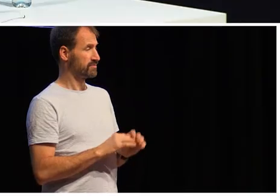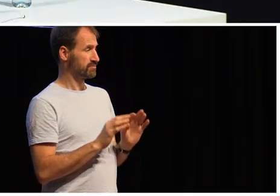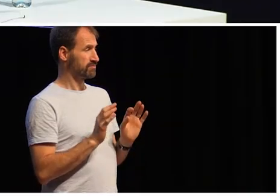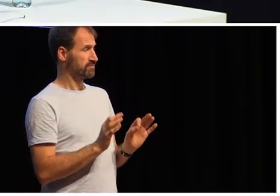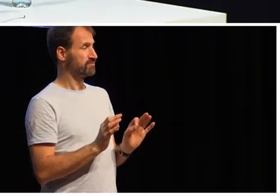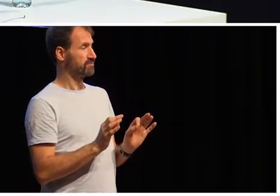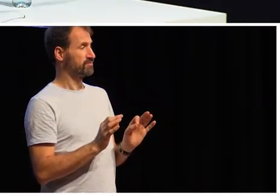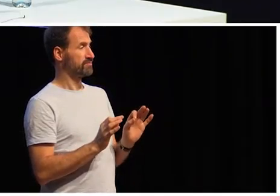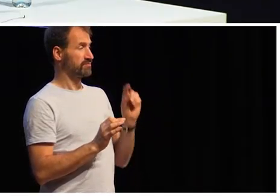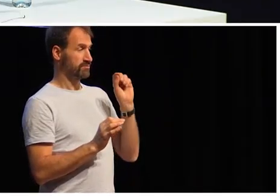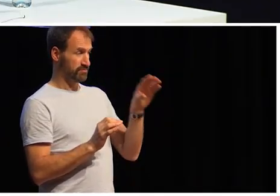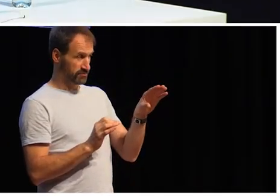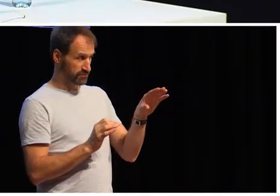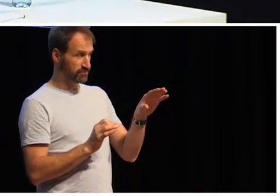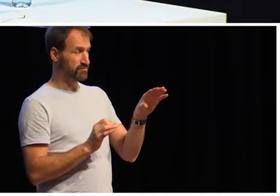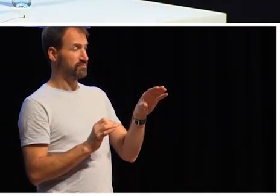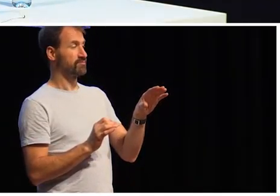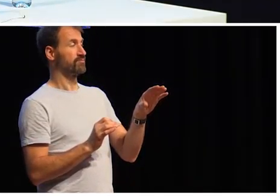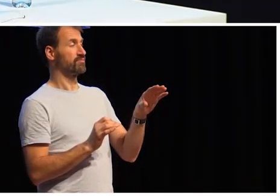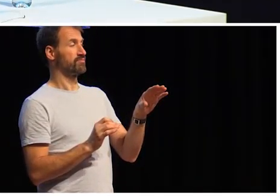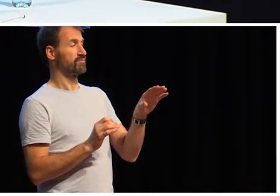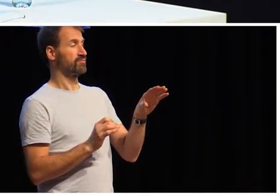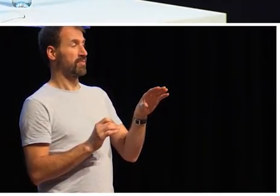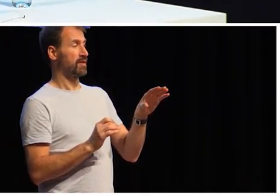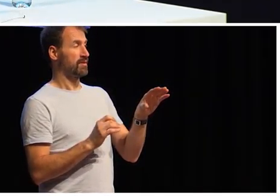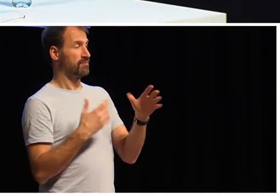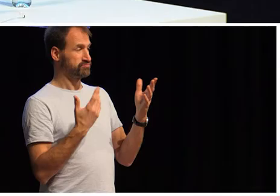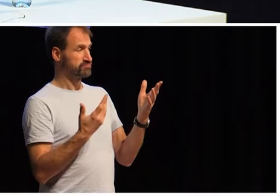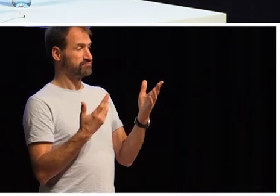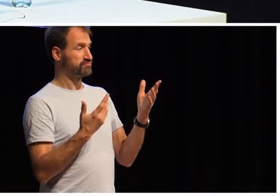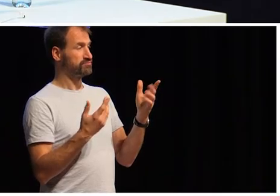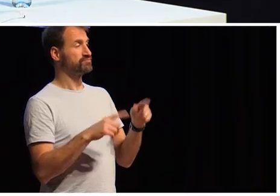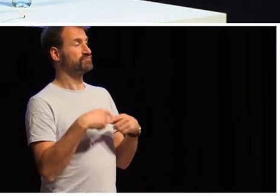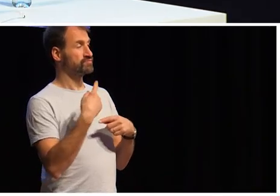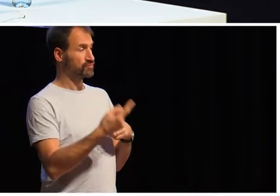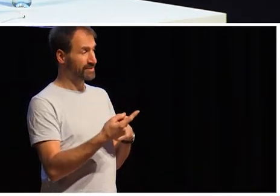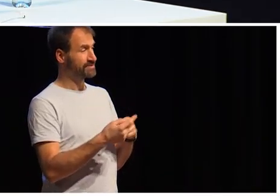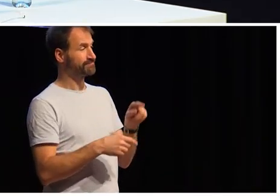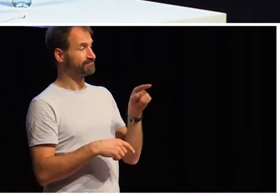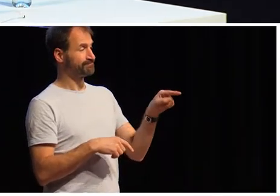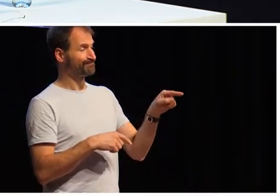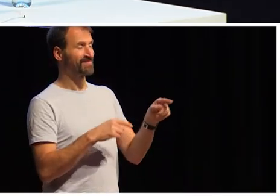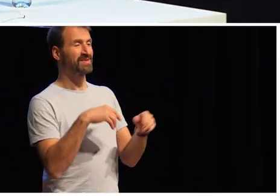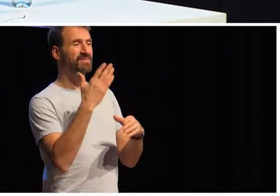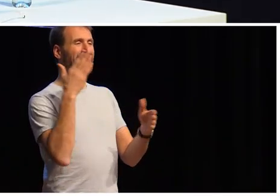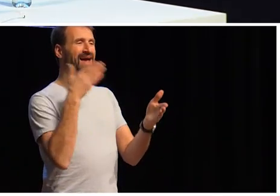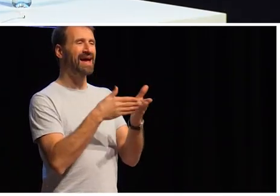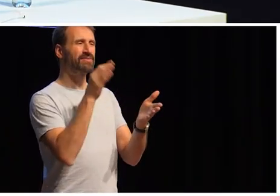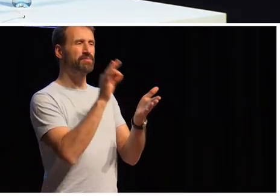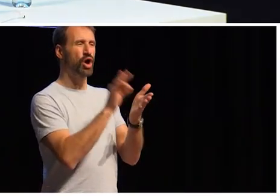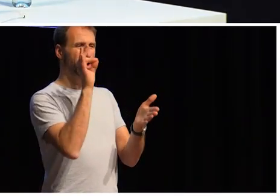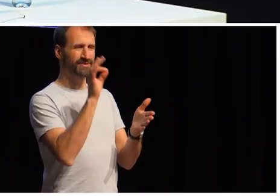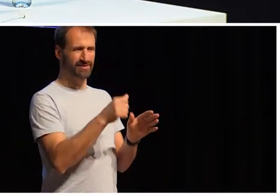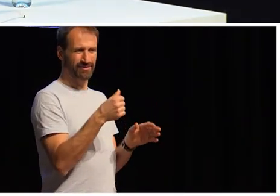so come on here we go and there's this endpoint and poet button